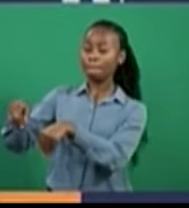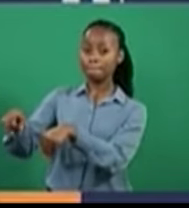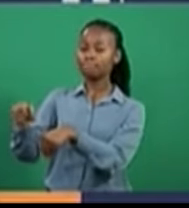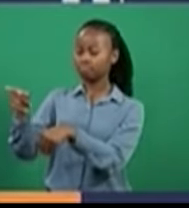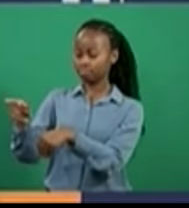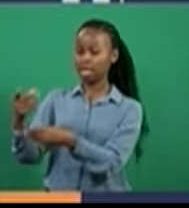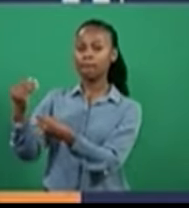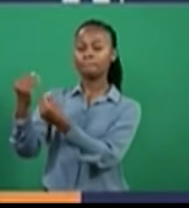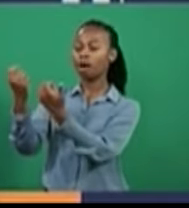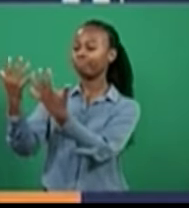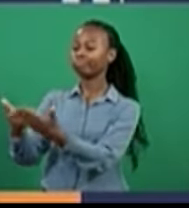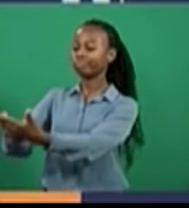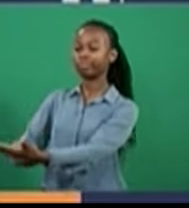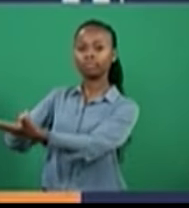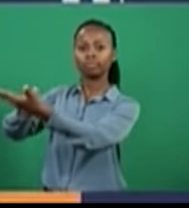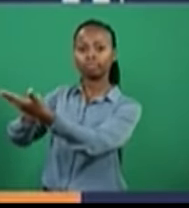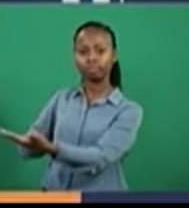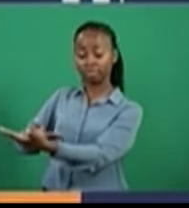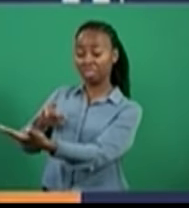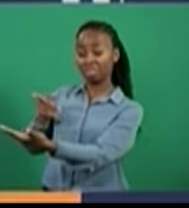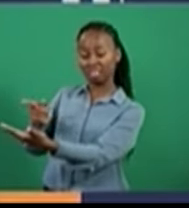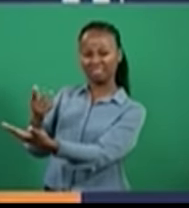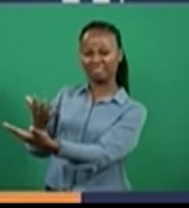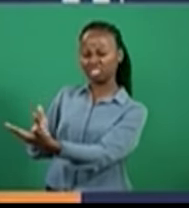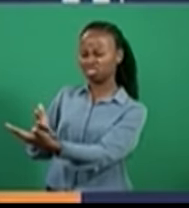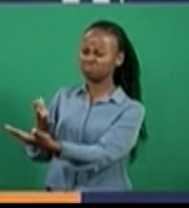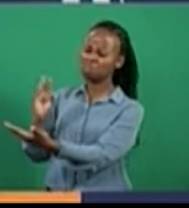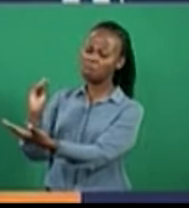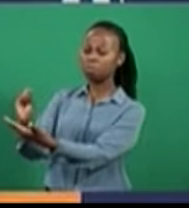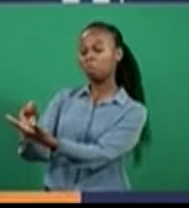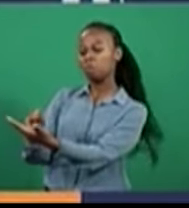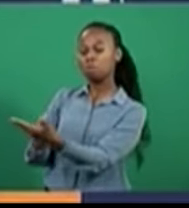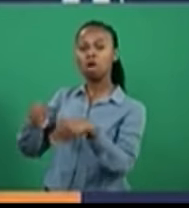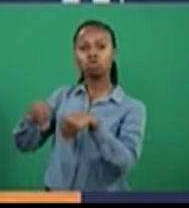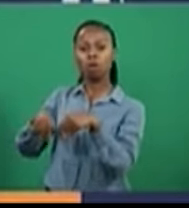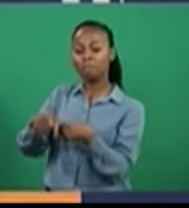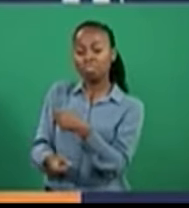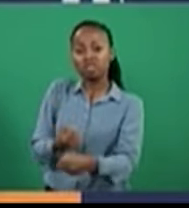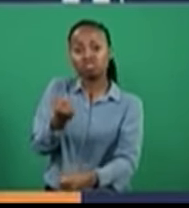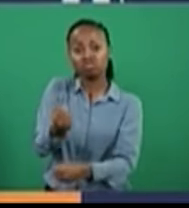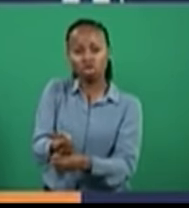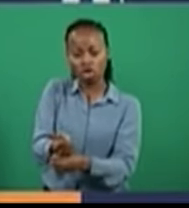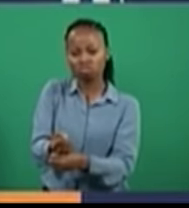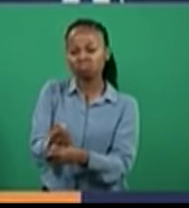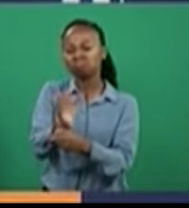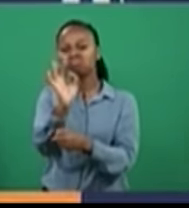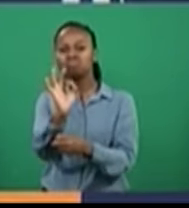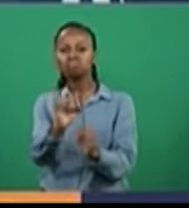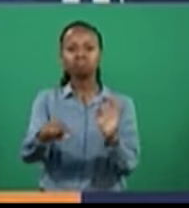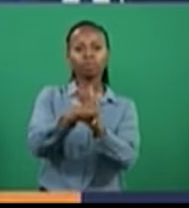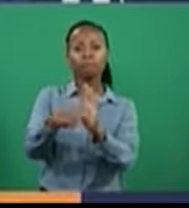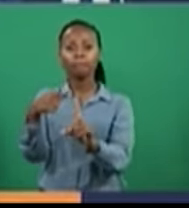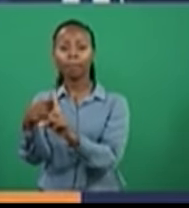revised their output for crop estimates this year lower. And